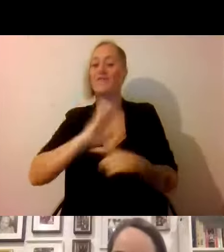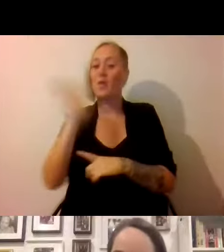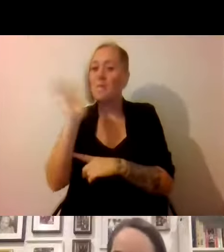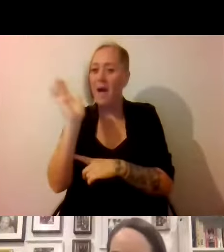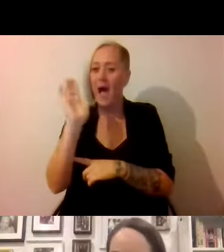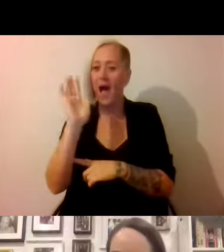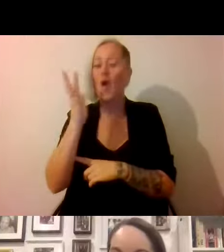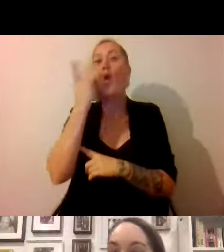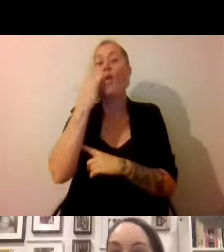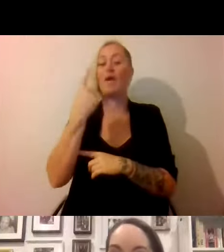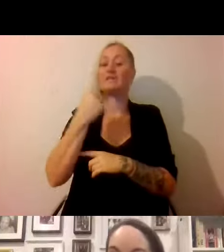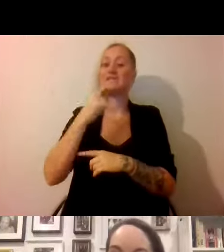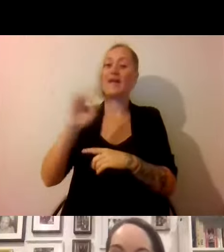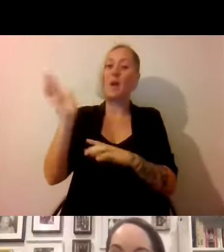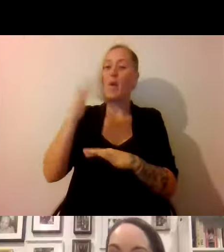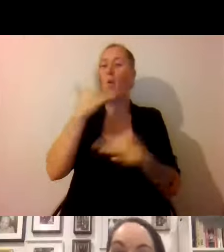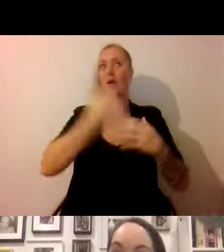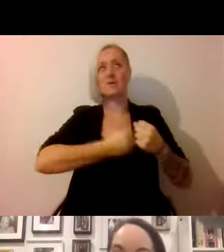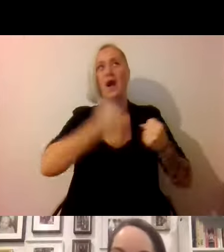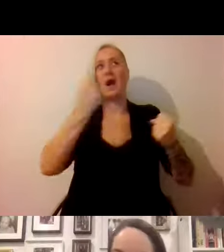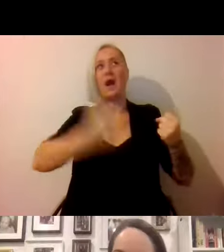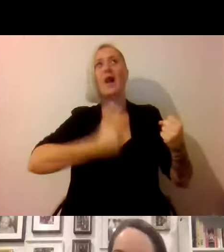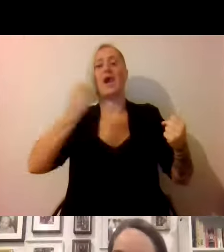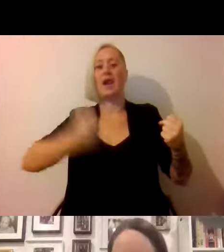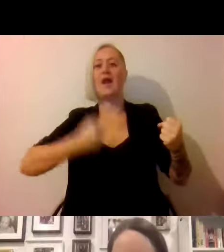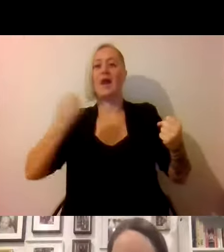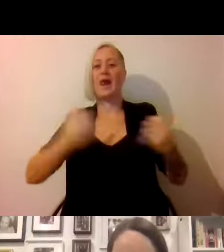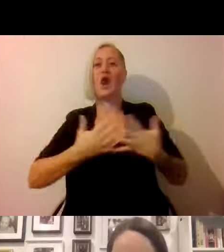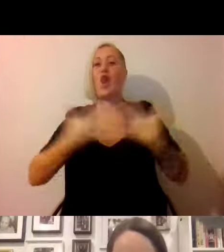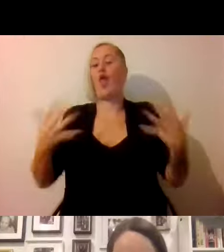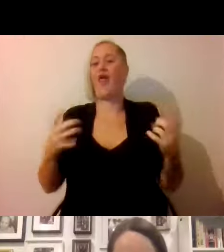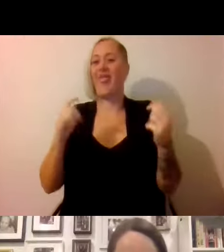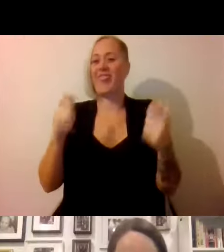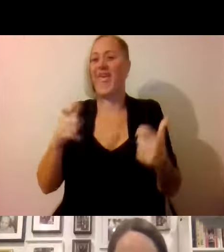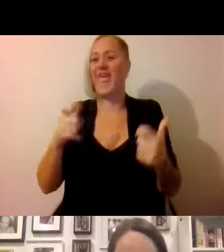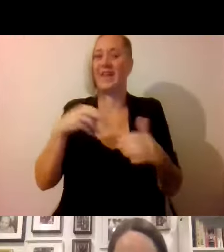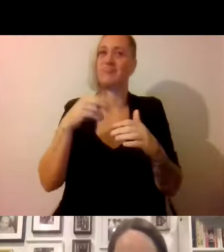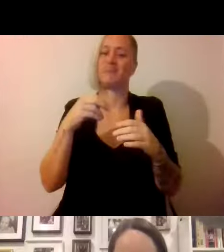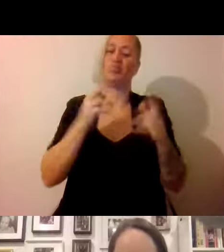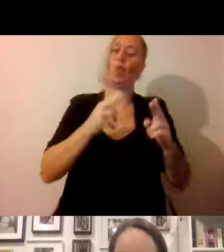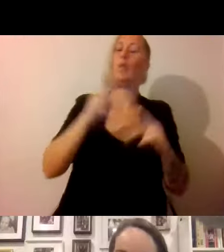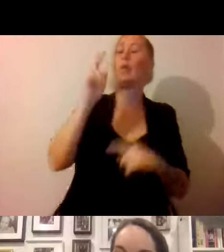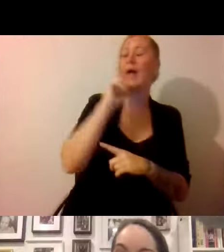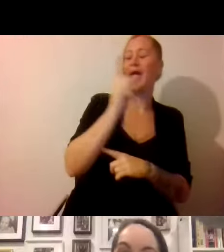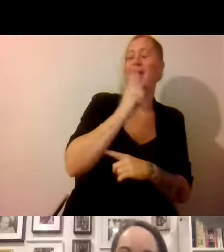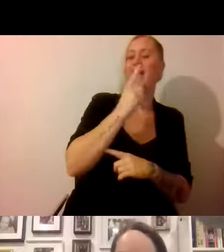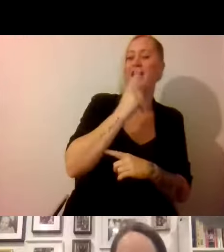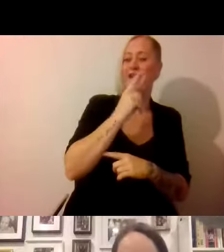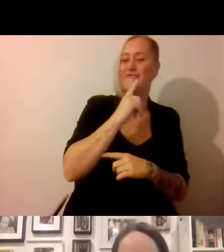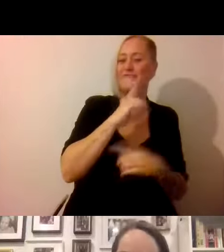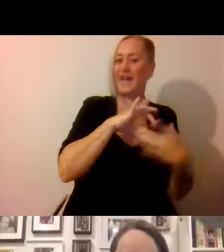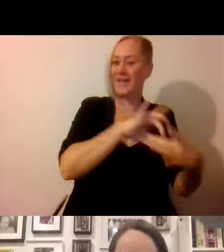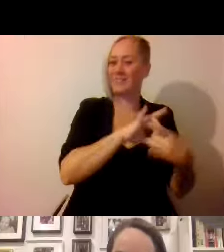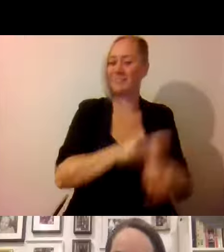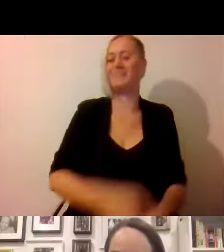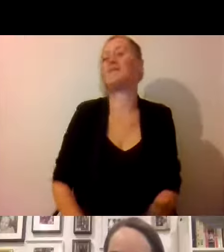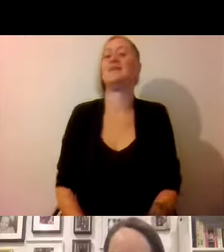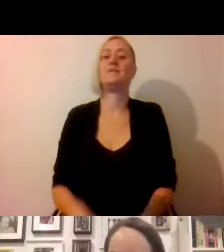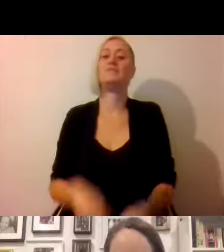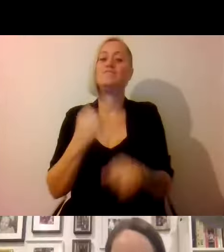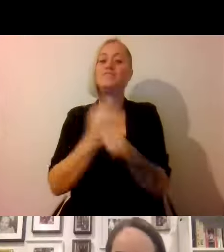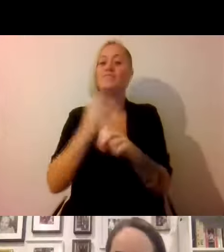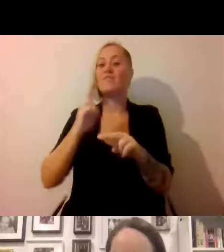another stretches on and on, far longer than in hearing interactions. Grandpa was unhurried in saying